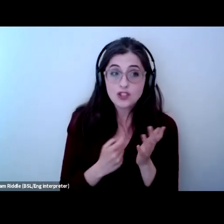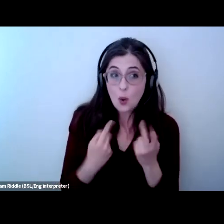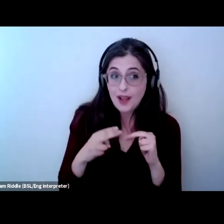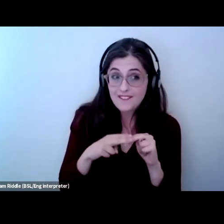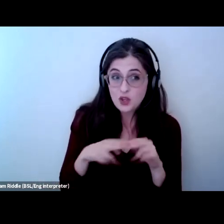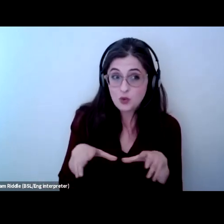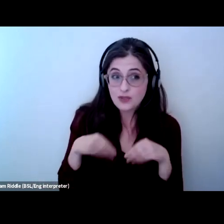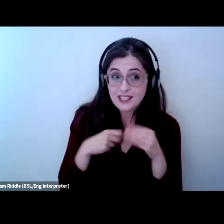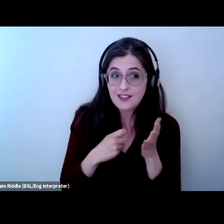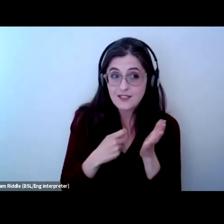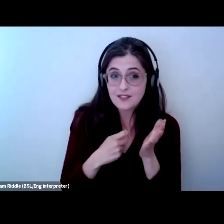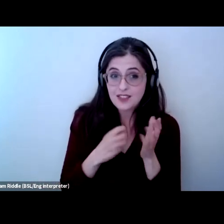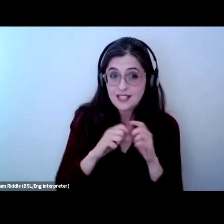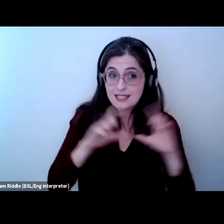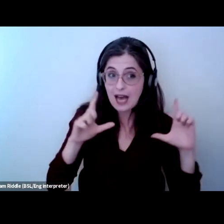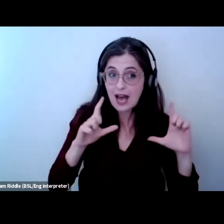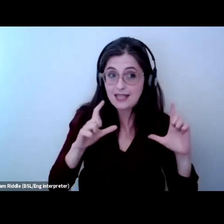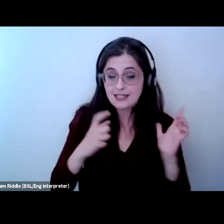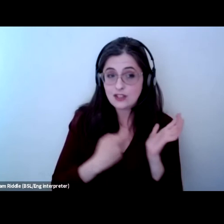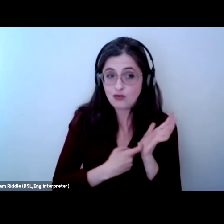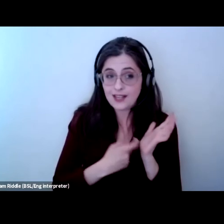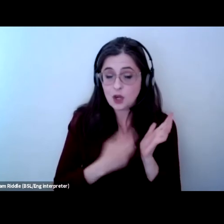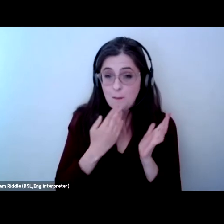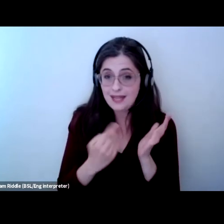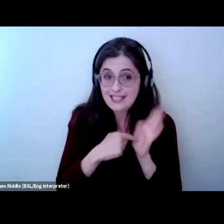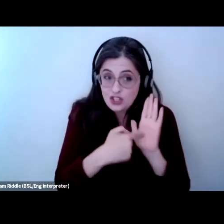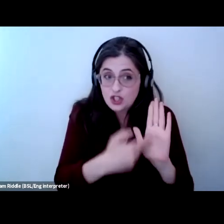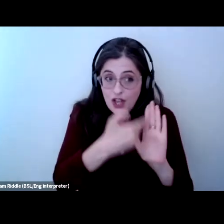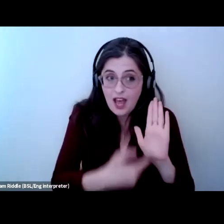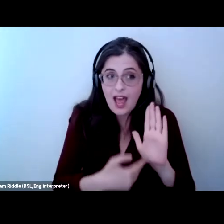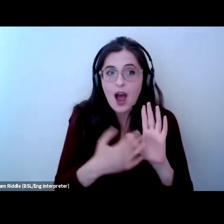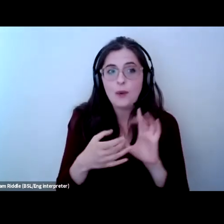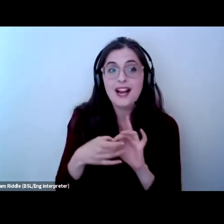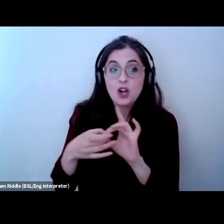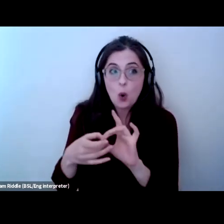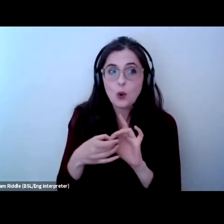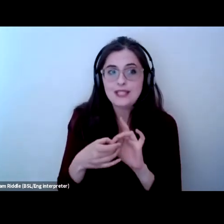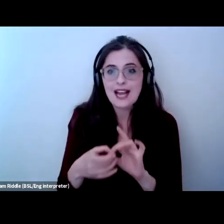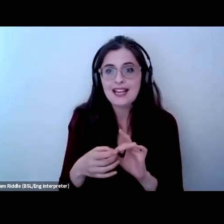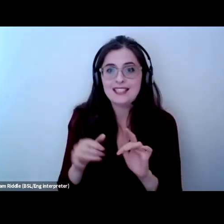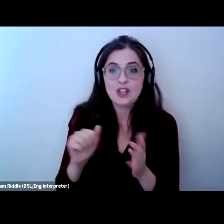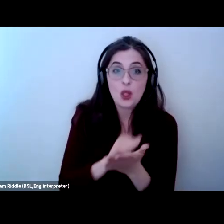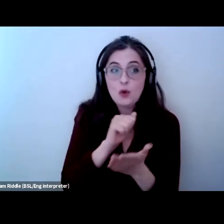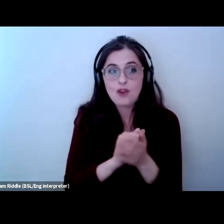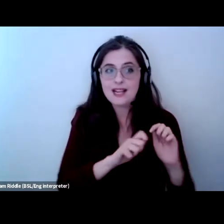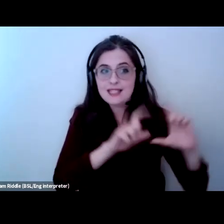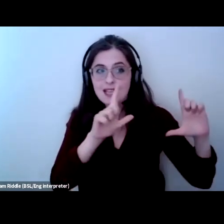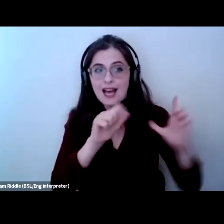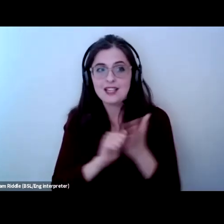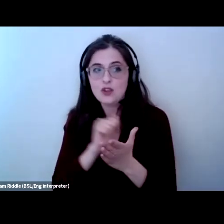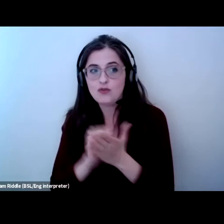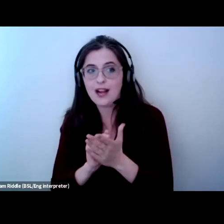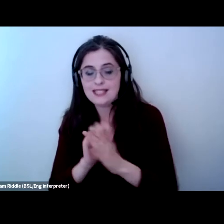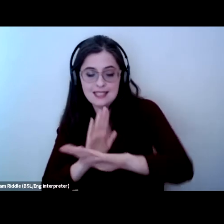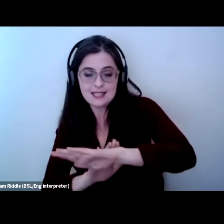through, then please feel free to share them and we can coordinate getting the right slide in the right place. Otherwise, I'm going